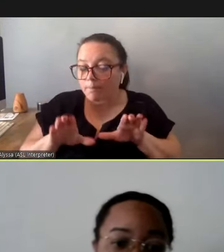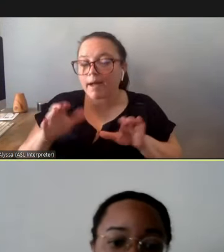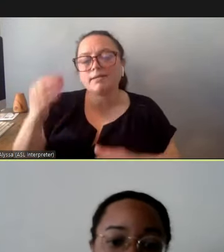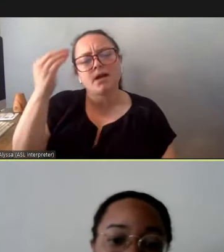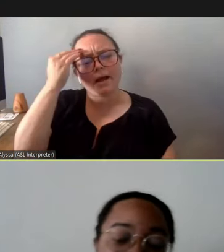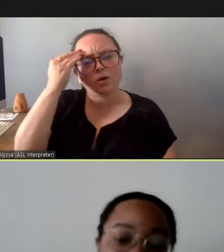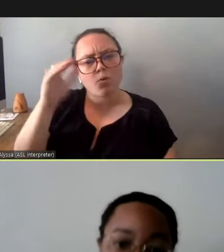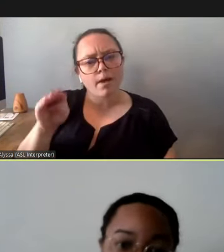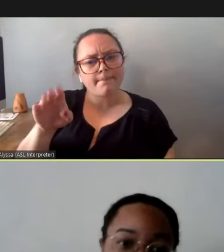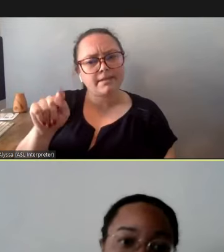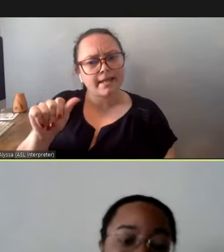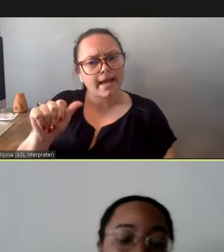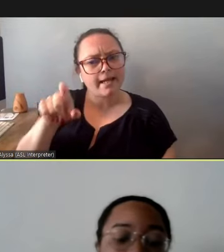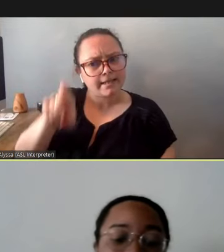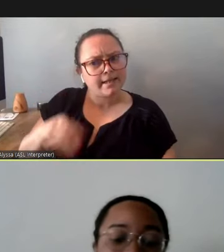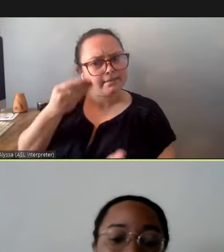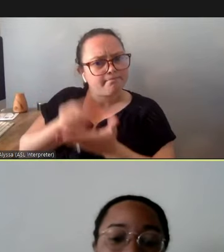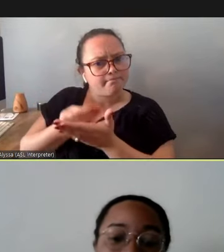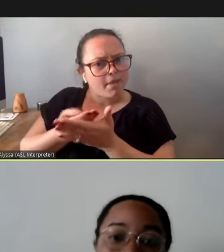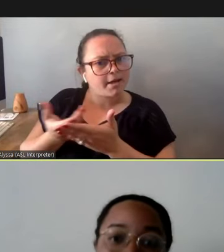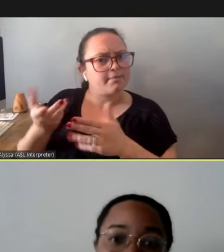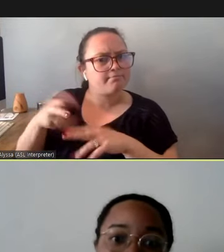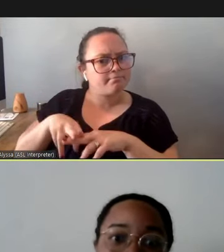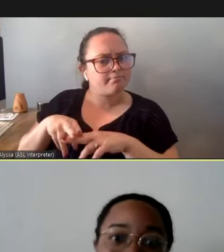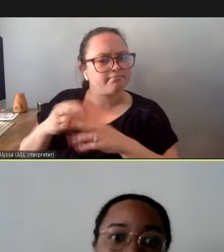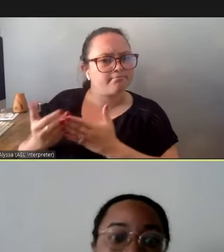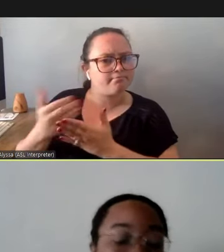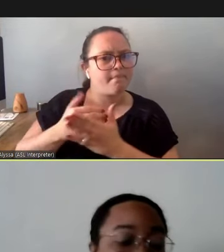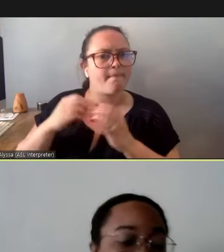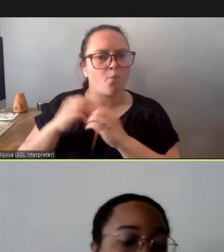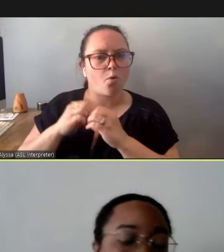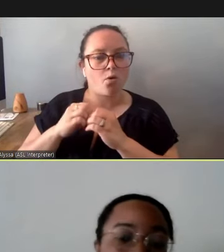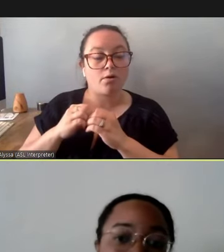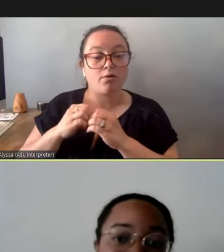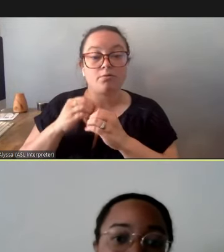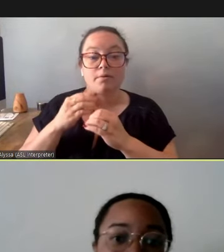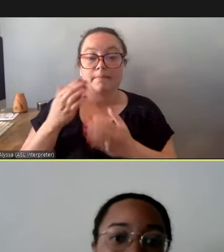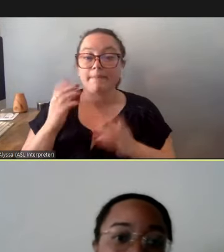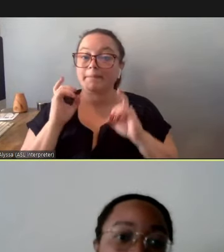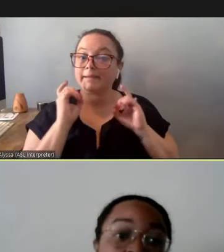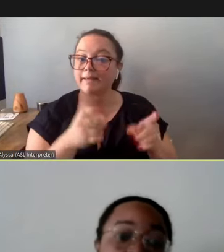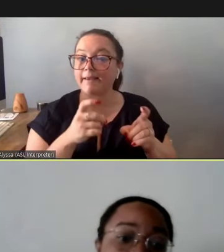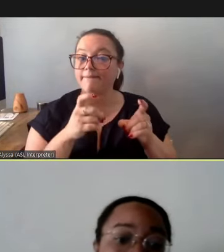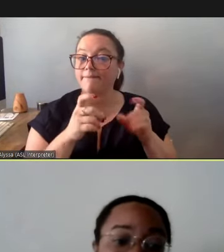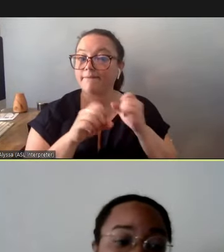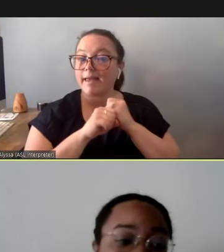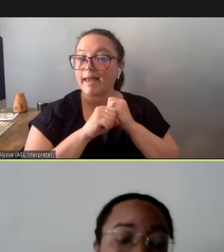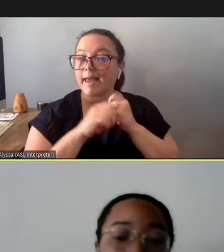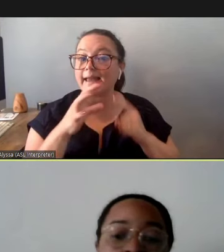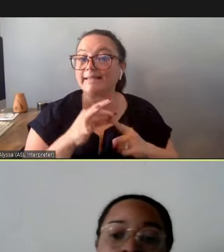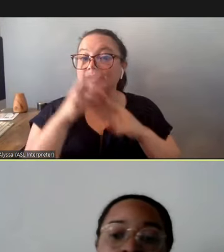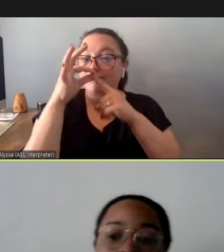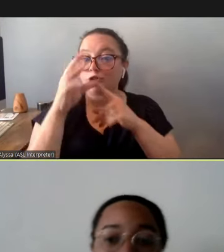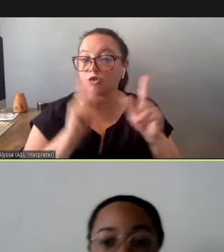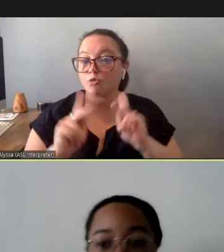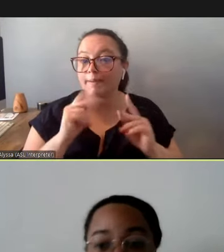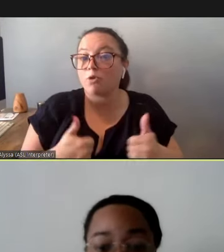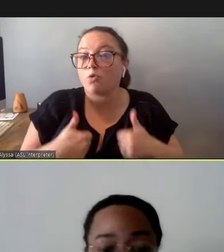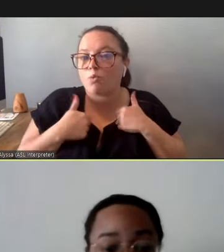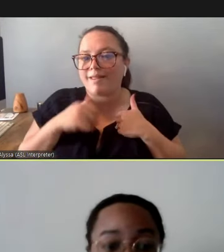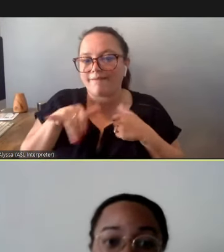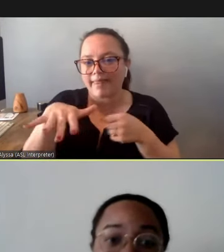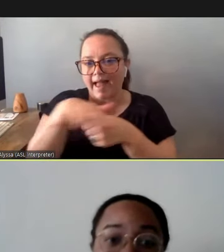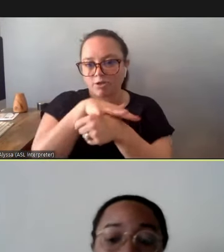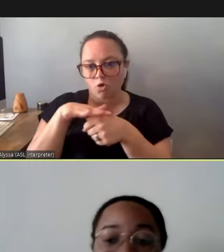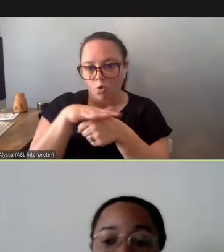MTA needs more money, would be to at least give exemptions to people who live in the zone. People